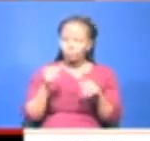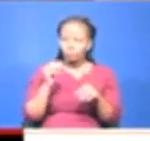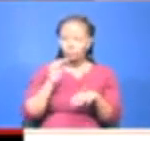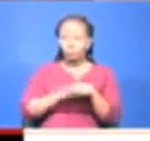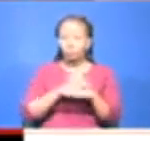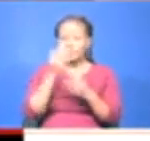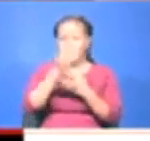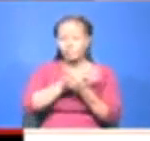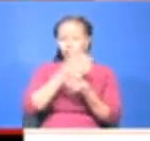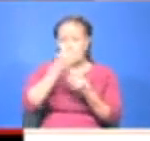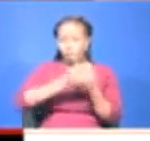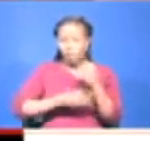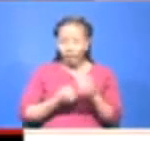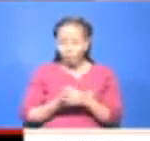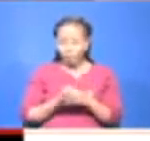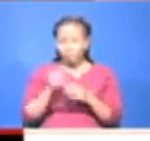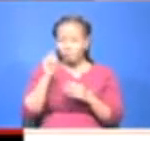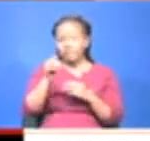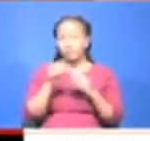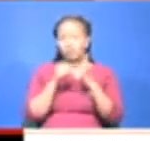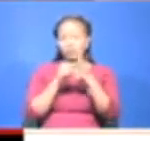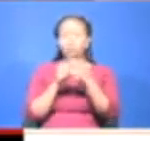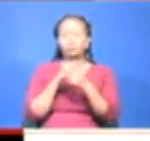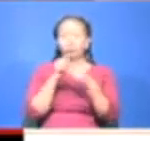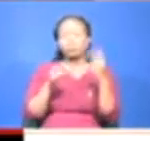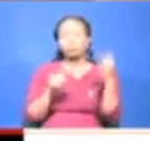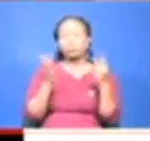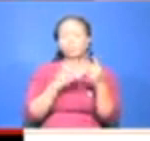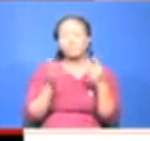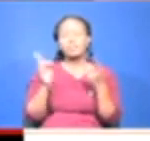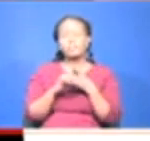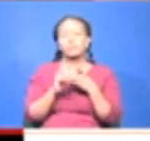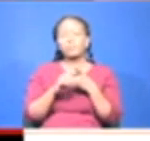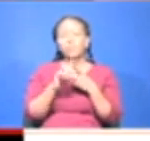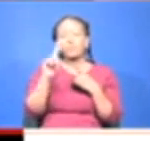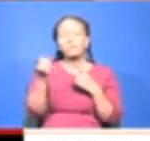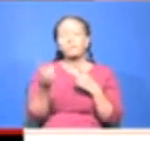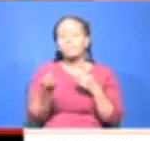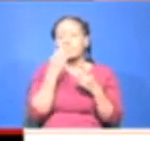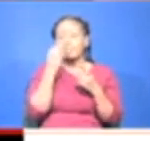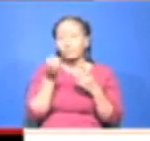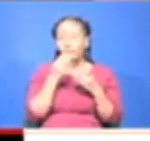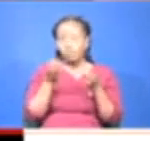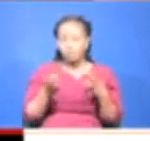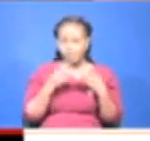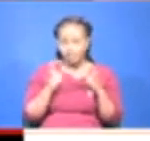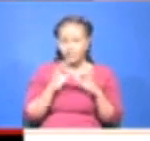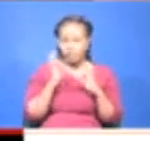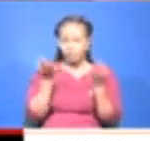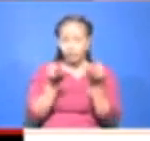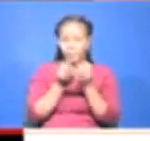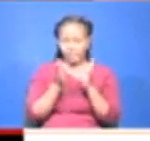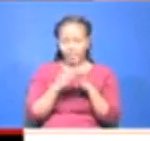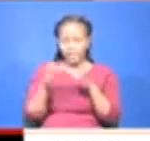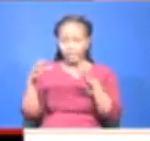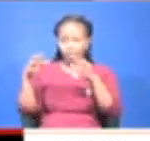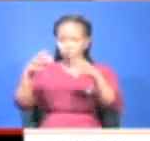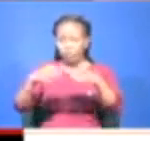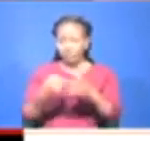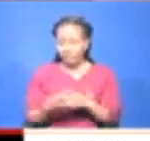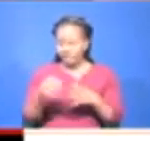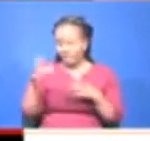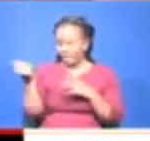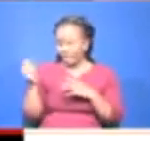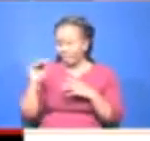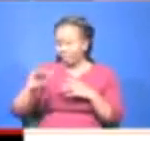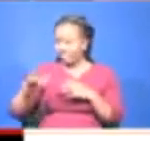that ensures two things. One is, first and foremost, food security for the immediate family and that community. And then whatever is left is the excess you want to be able to